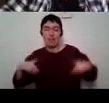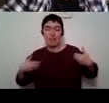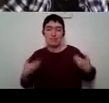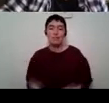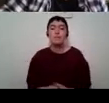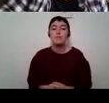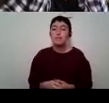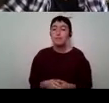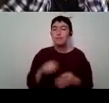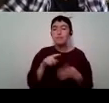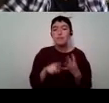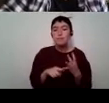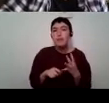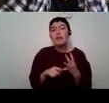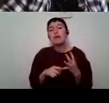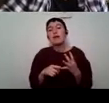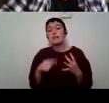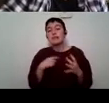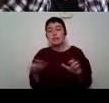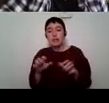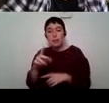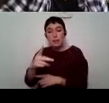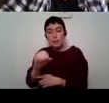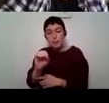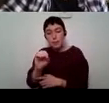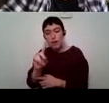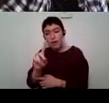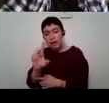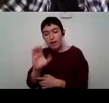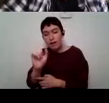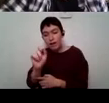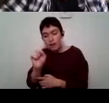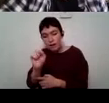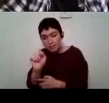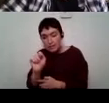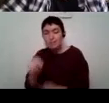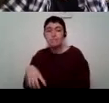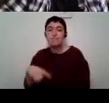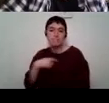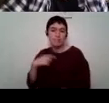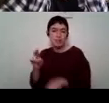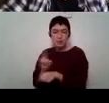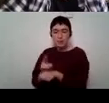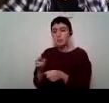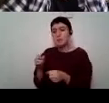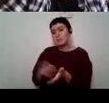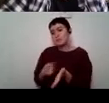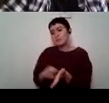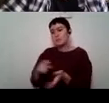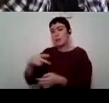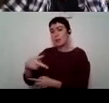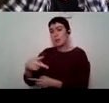that. So basically, again, combining science and comedy. Puppets. I have a puppet here that I'll occasionally bring out. This is